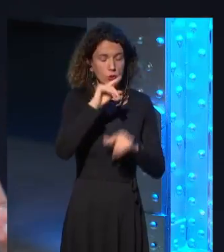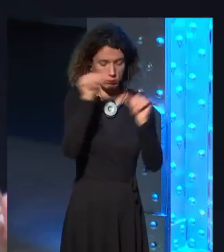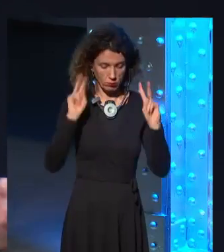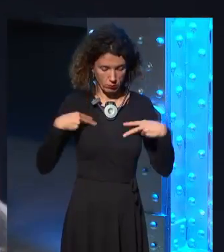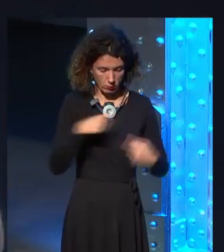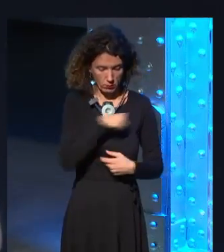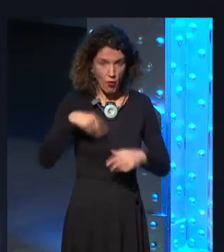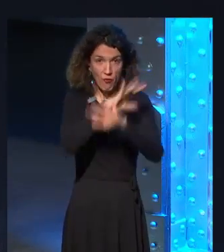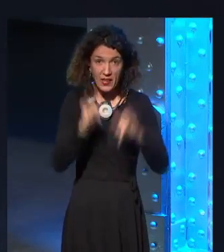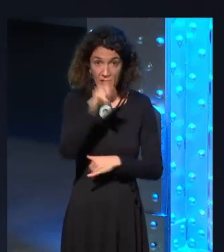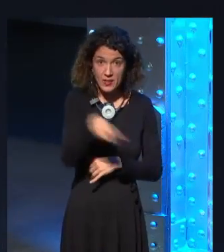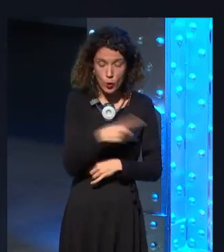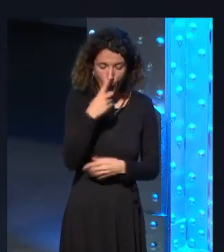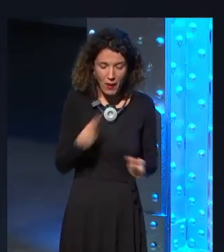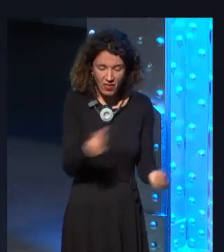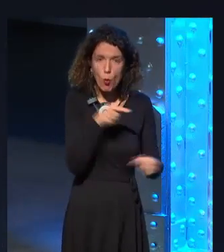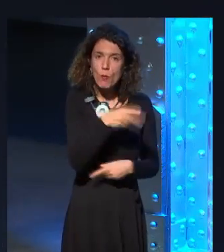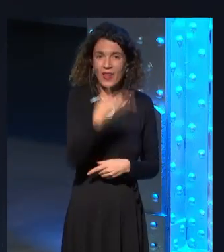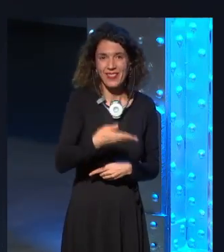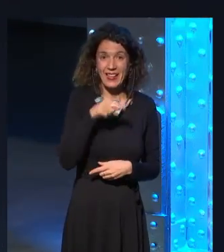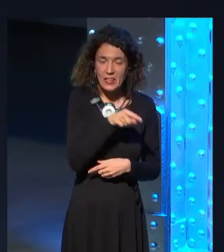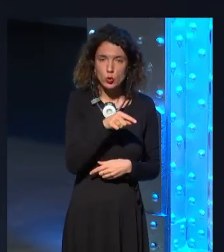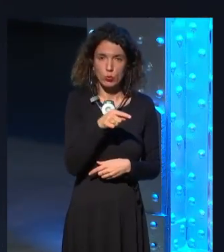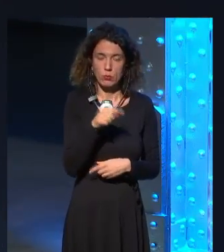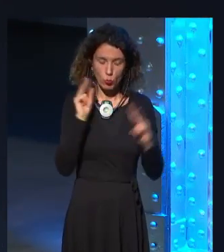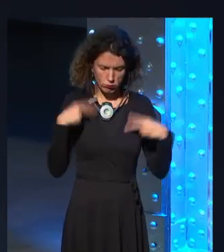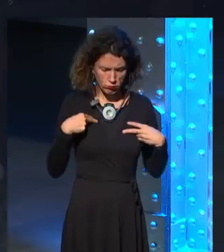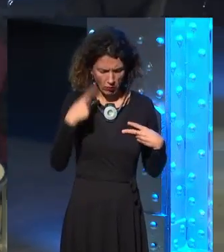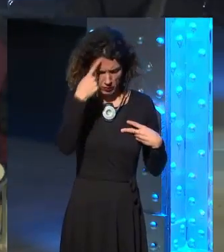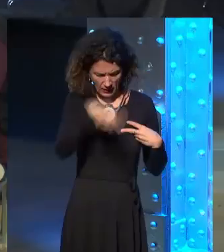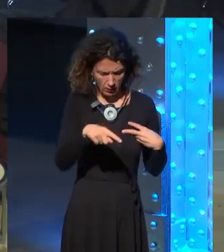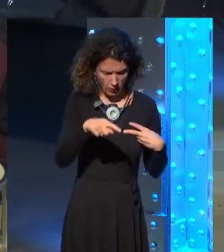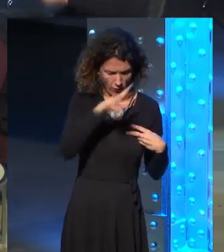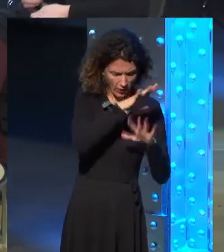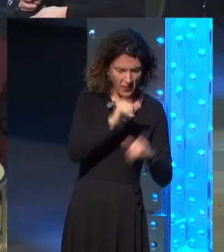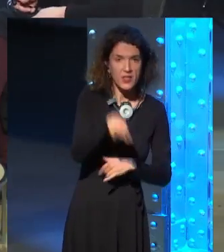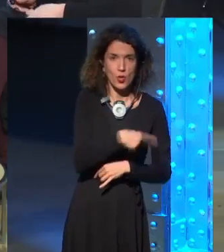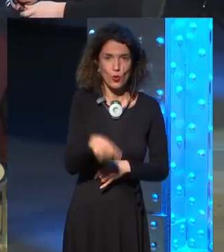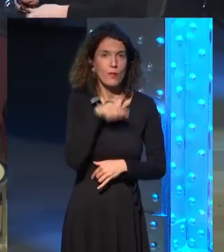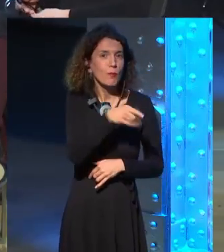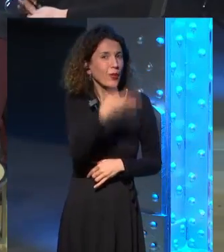really matters, the way we perceive if we're happy or not, isn't it?